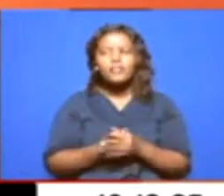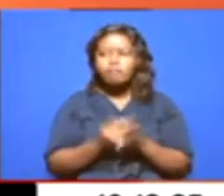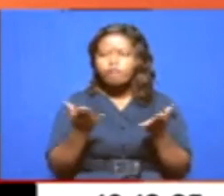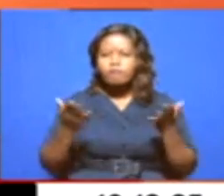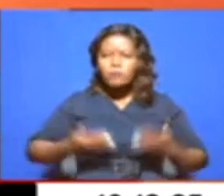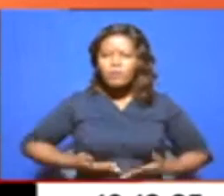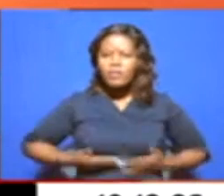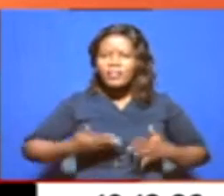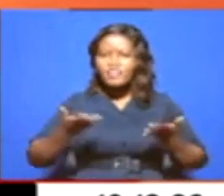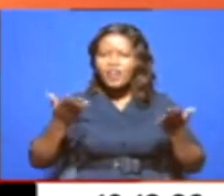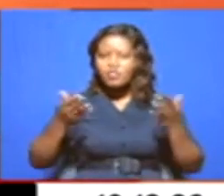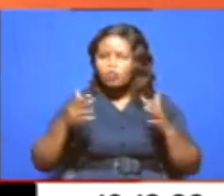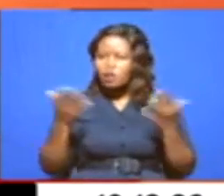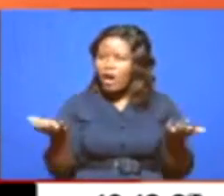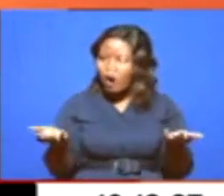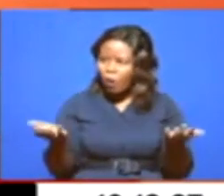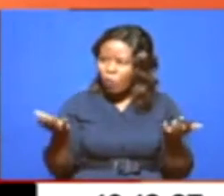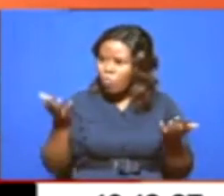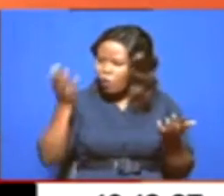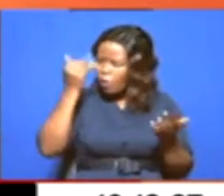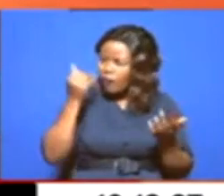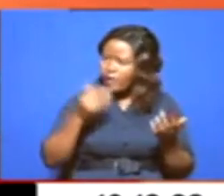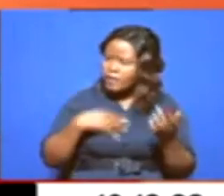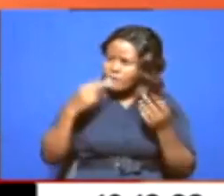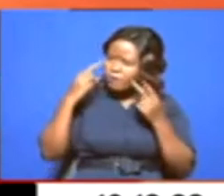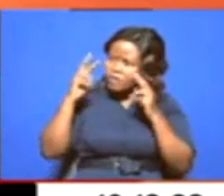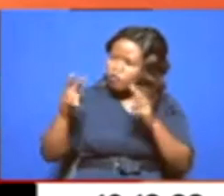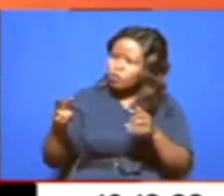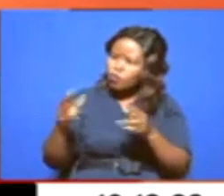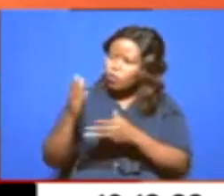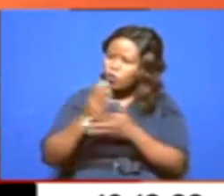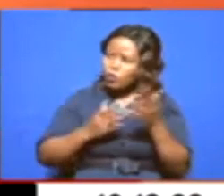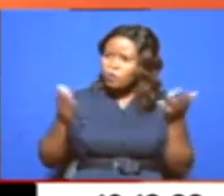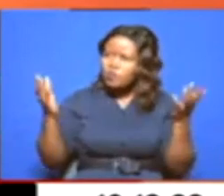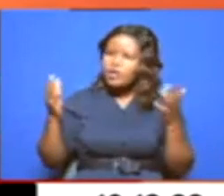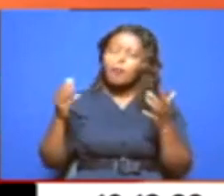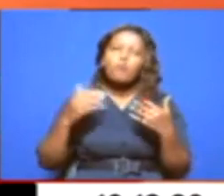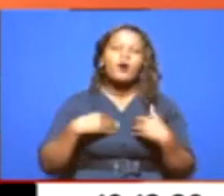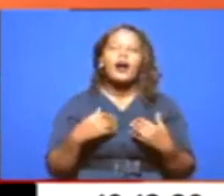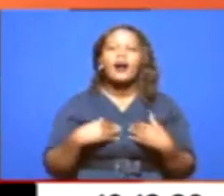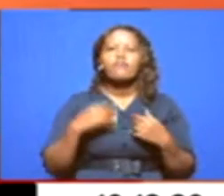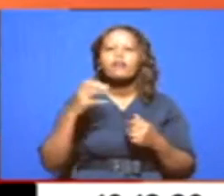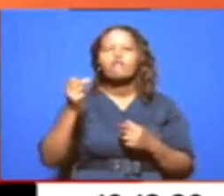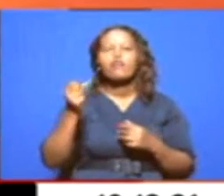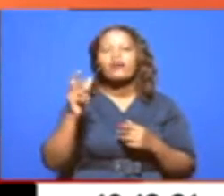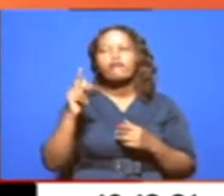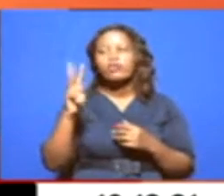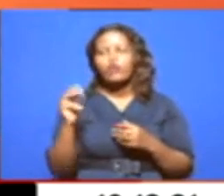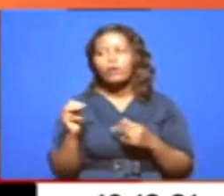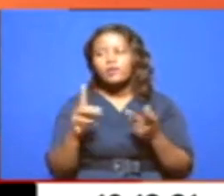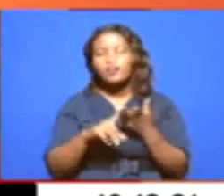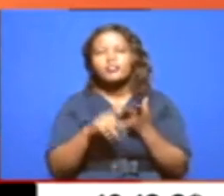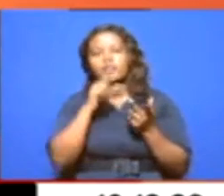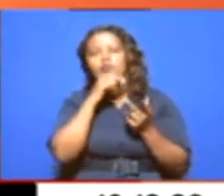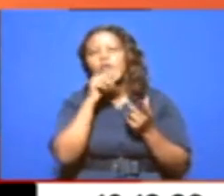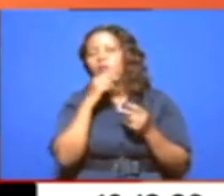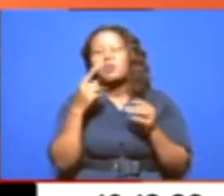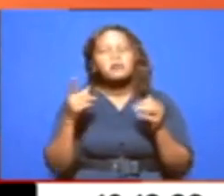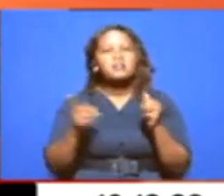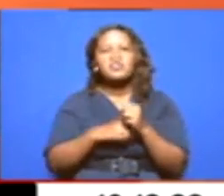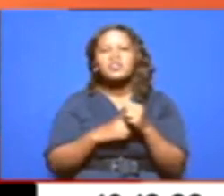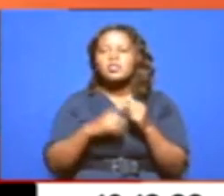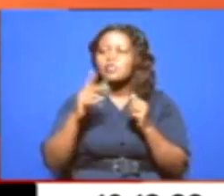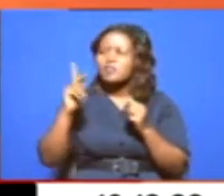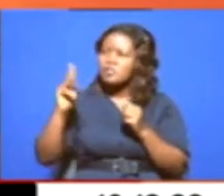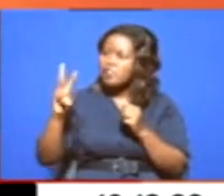some under 18 athletes. The girls were doing the 5 kilometers and the boys were doing the 6 km. Some of them lost their